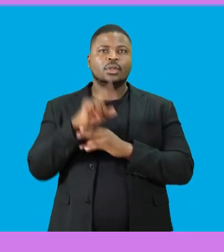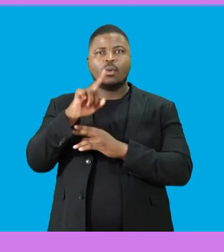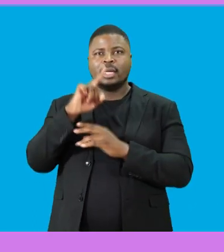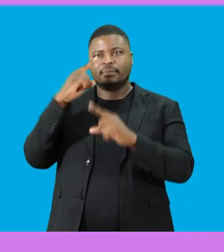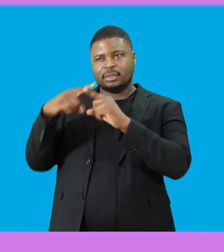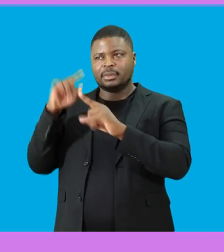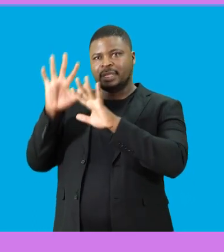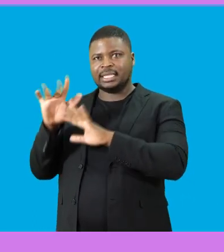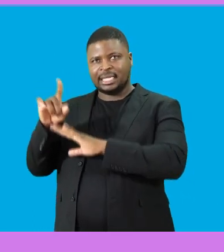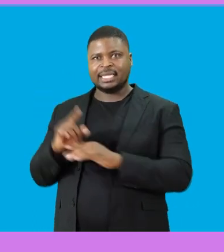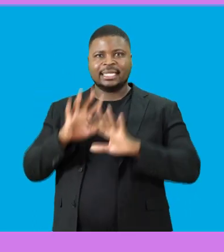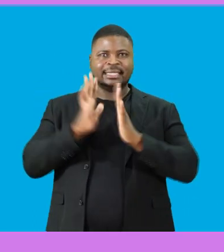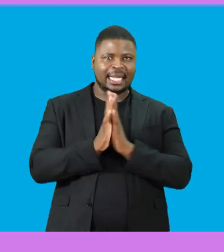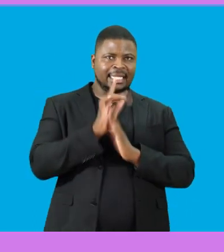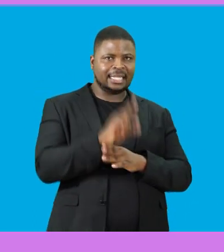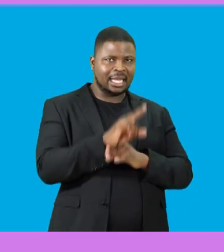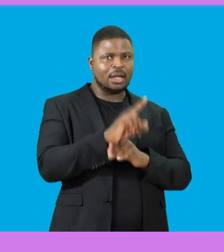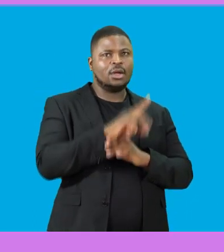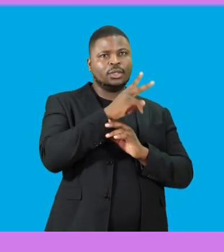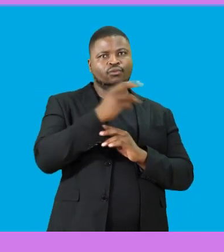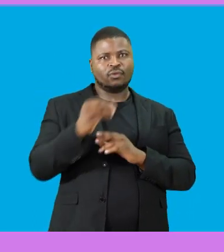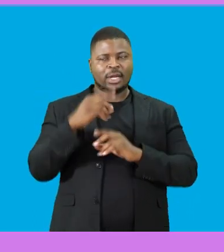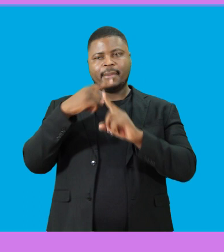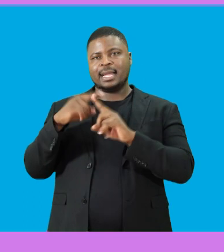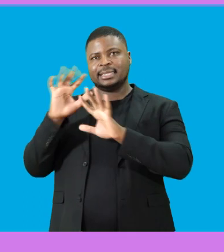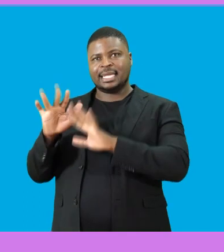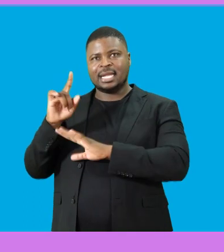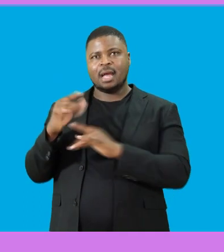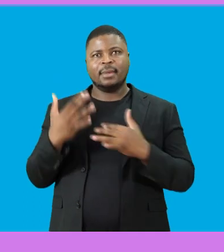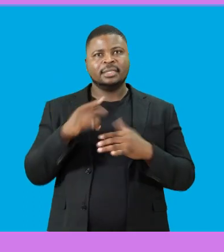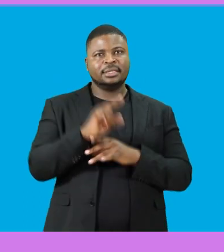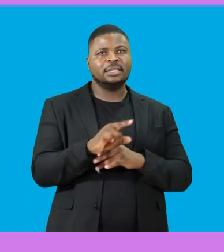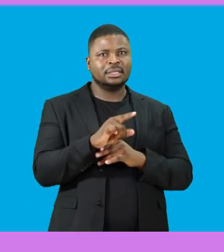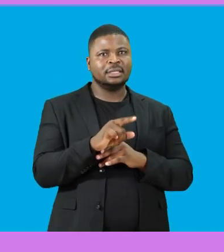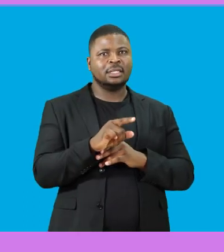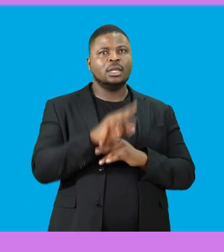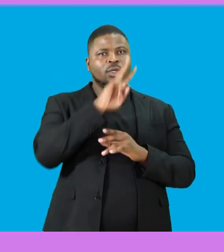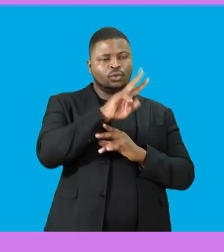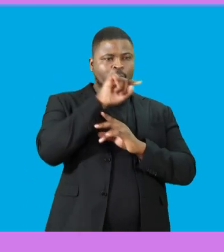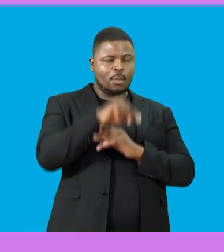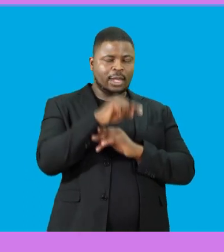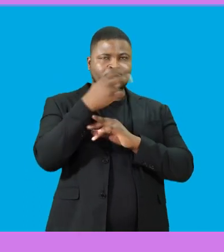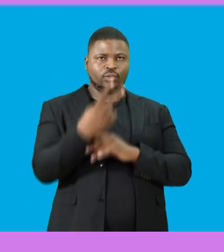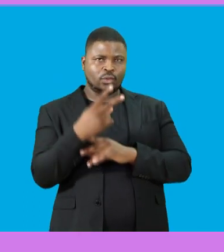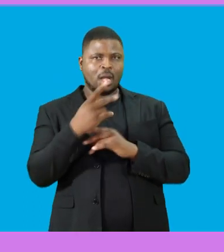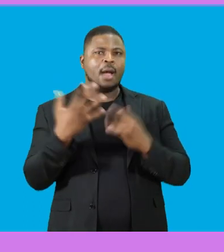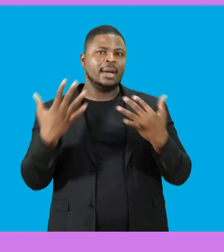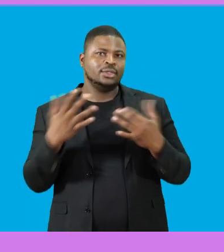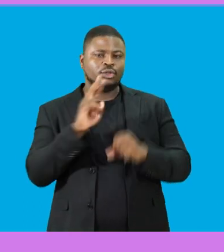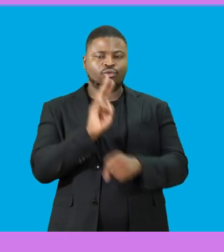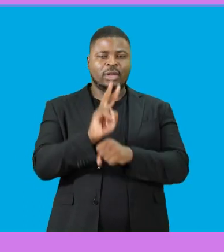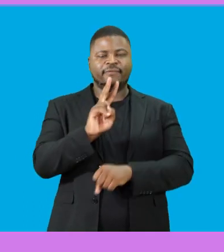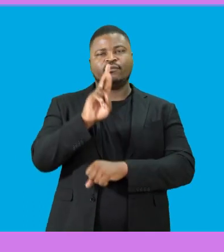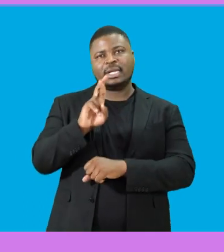plus 2 rand will give us 12 rand. So you can see with this one, we really did not need our